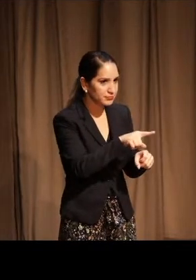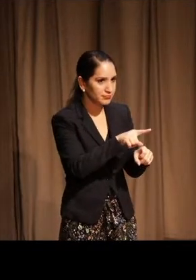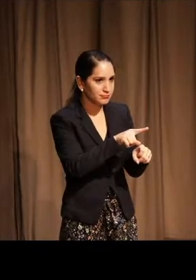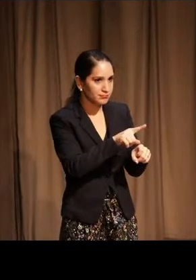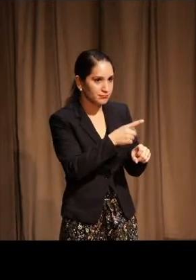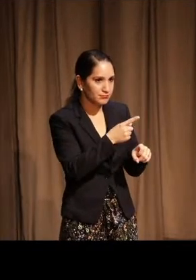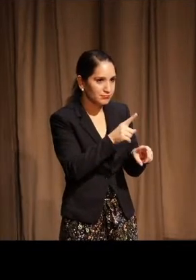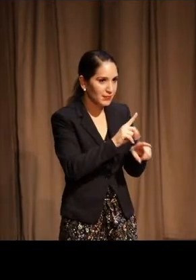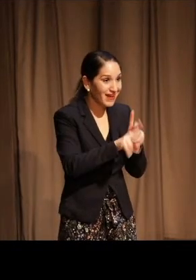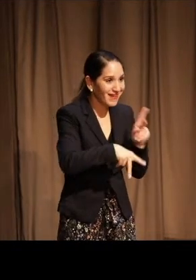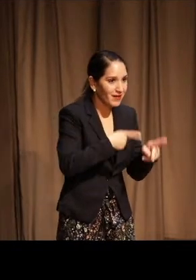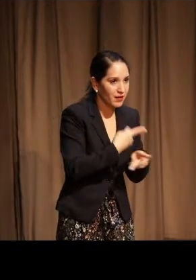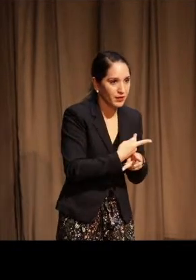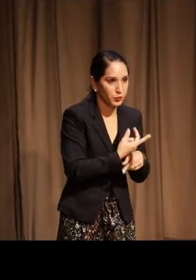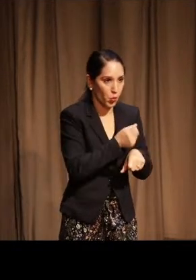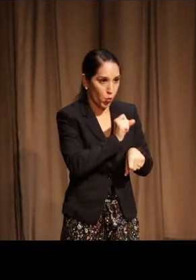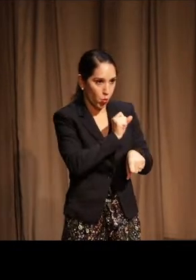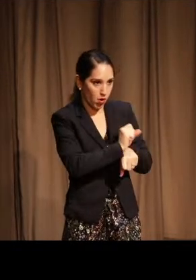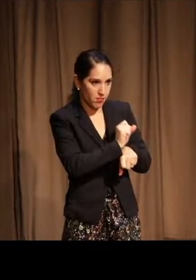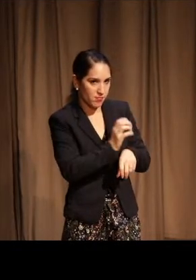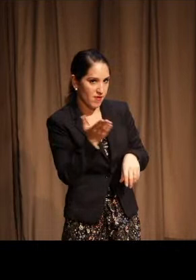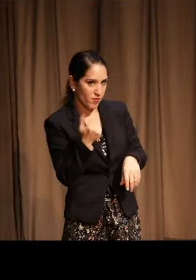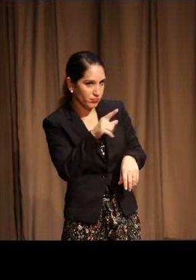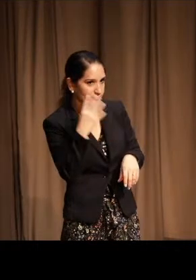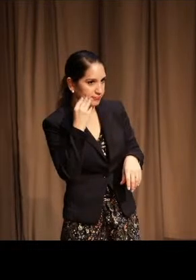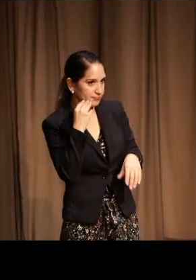structures before, as we can see here.